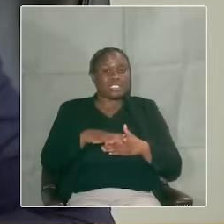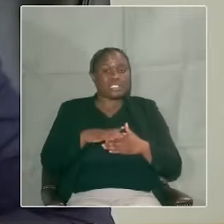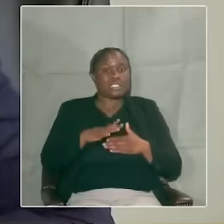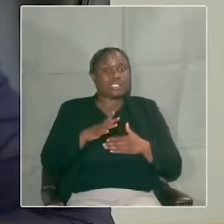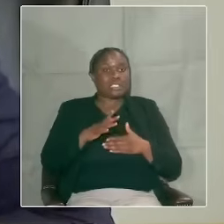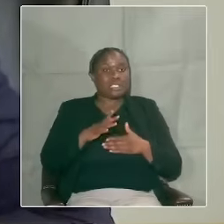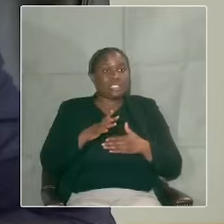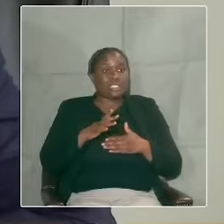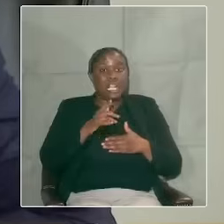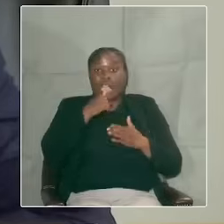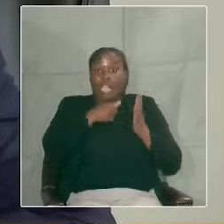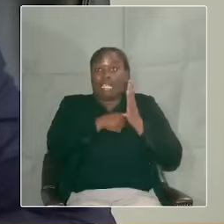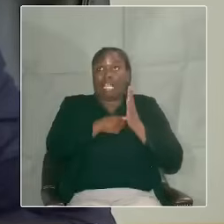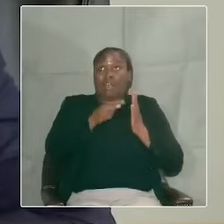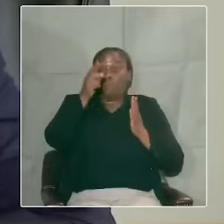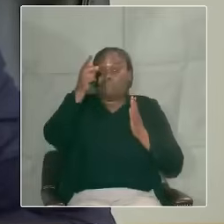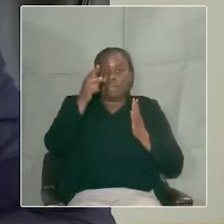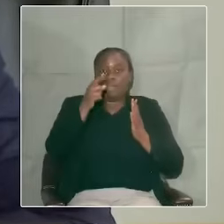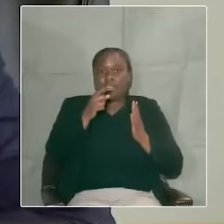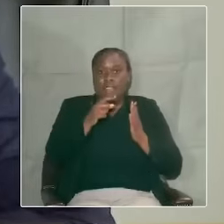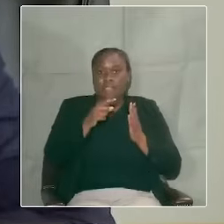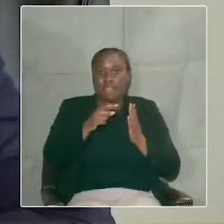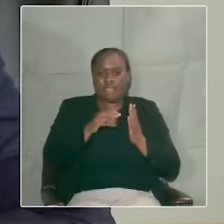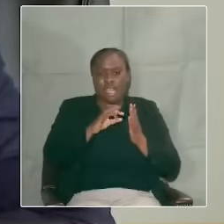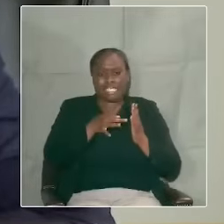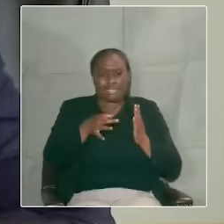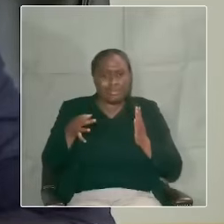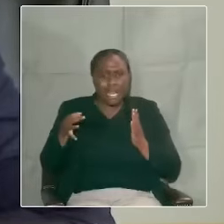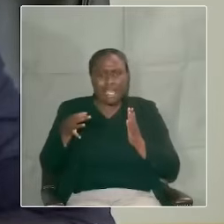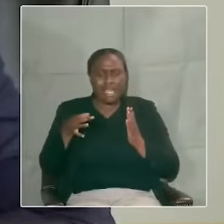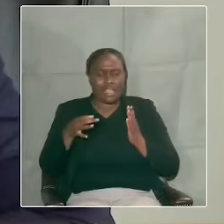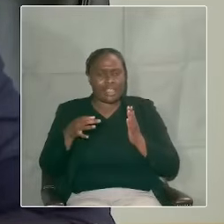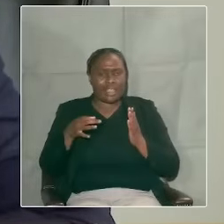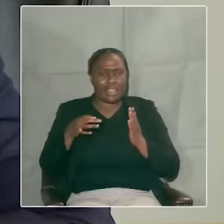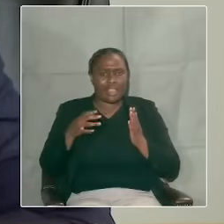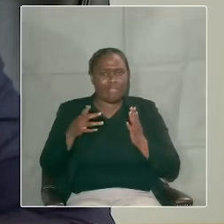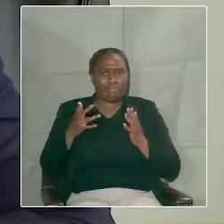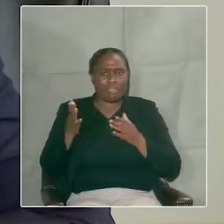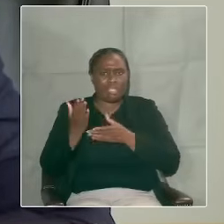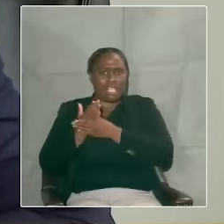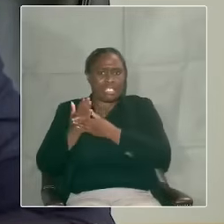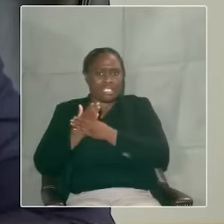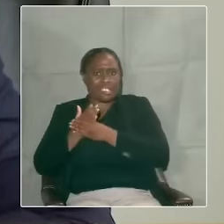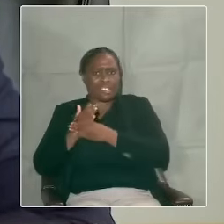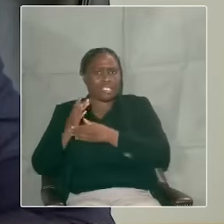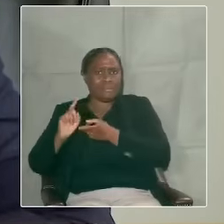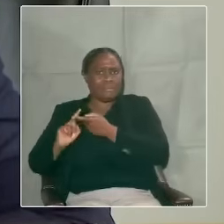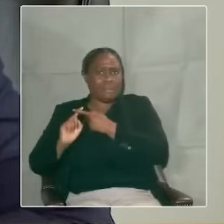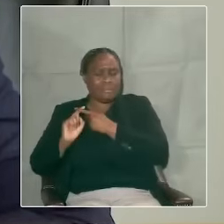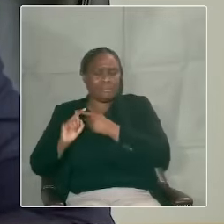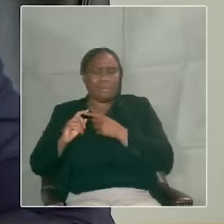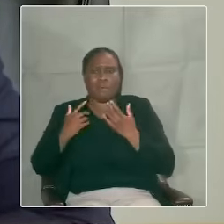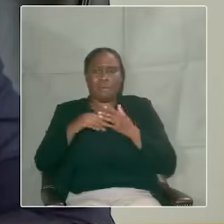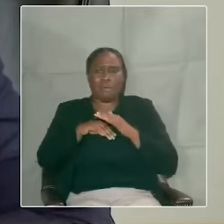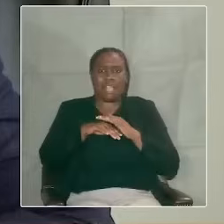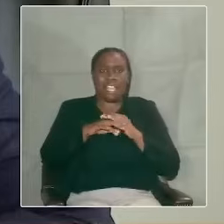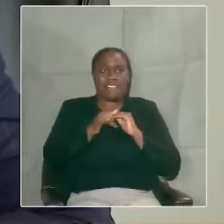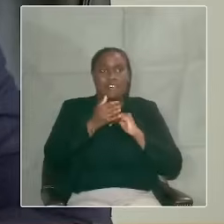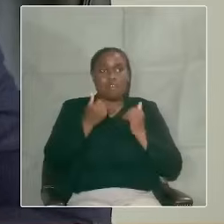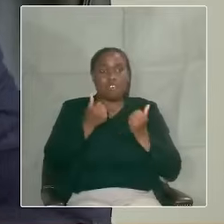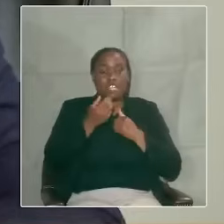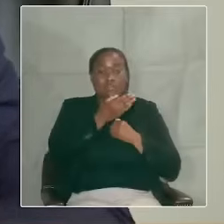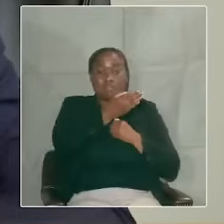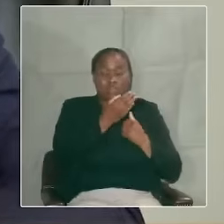taken care of in the letter. And as I said, the prosecutors from NPA were also